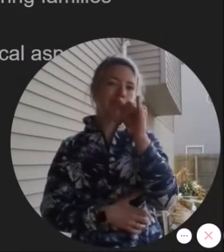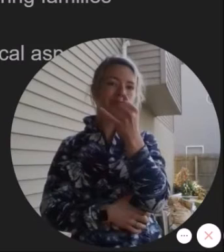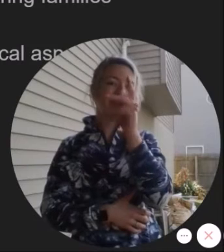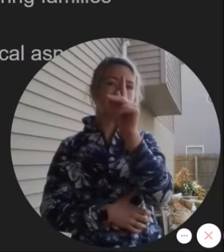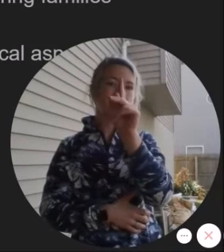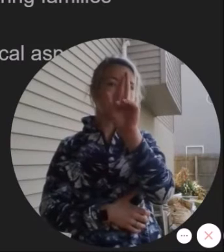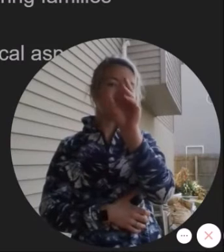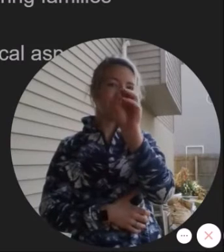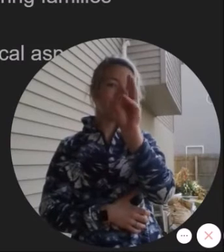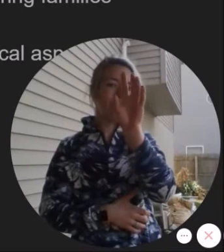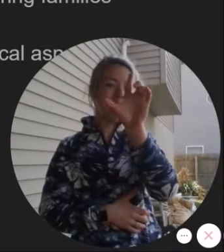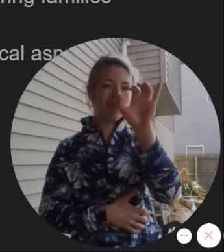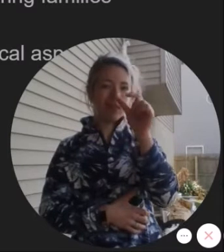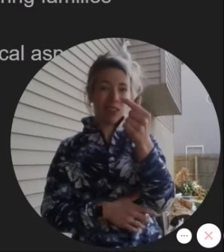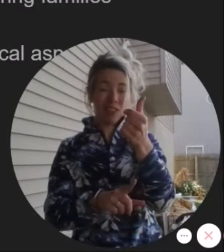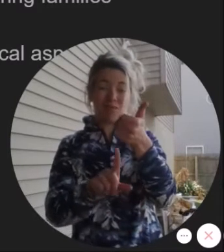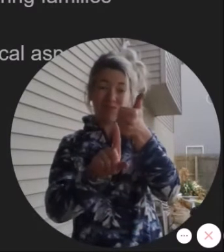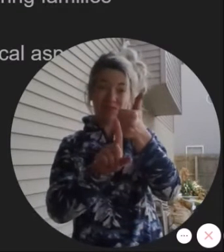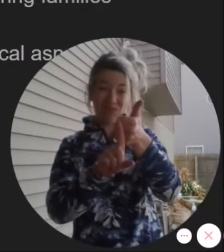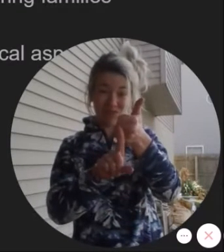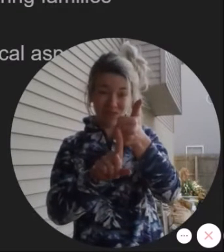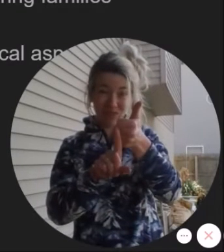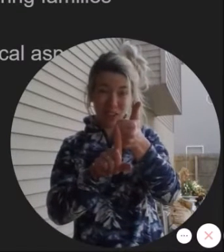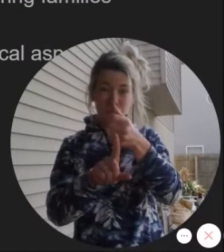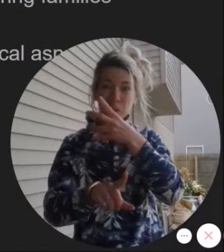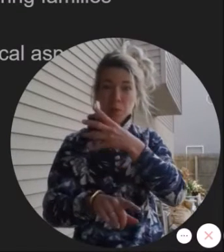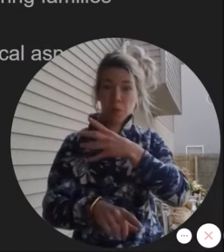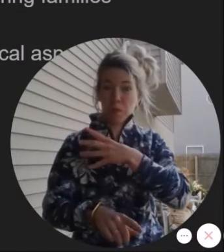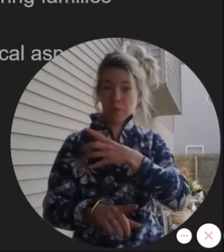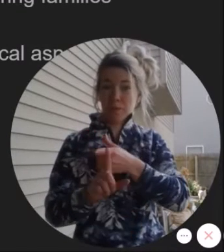The author's name is J.K. Rowling.